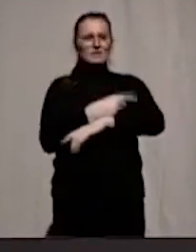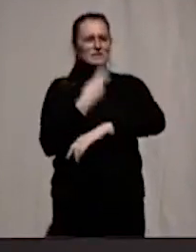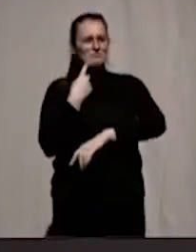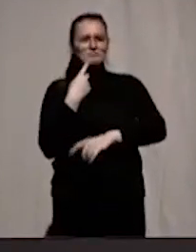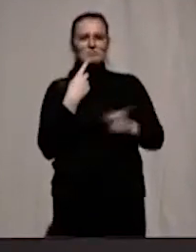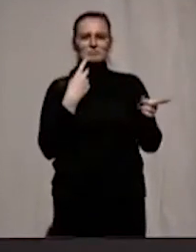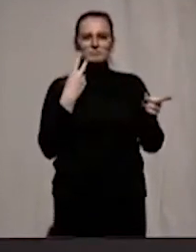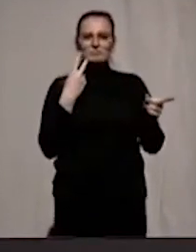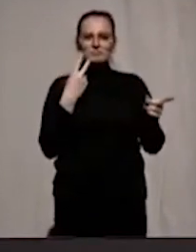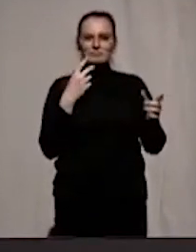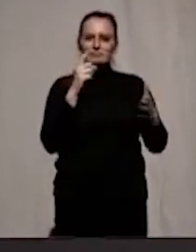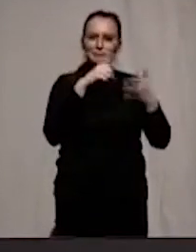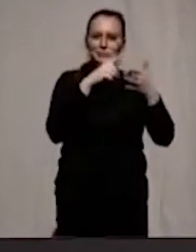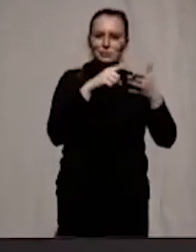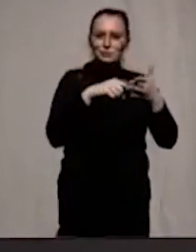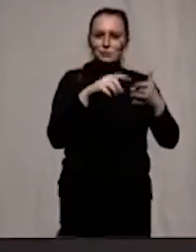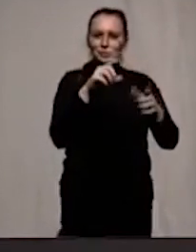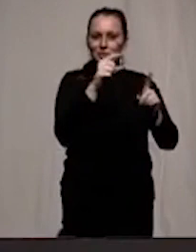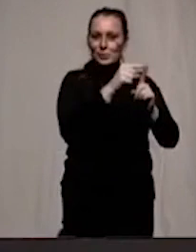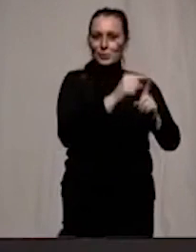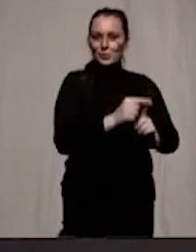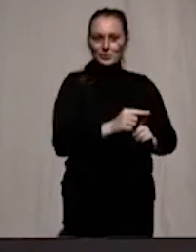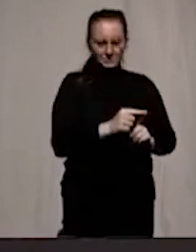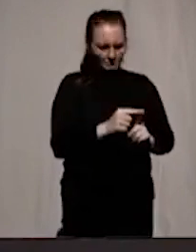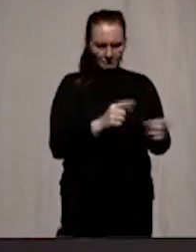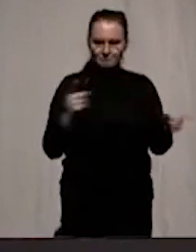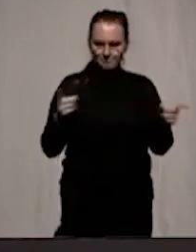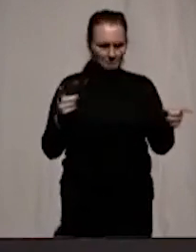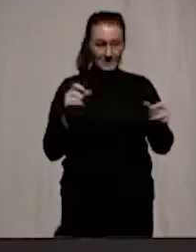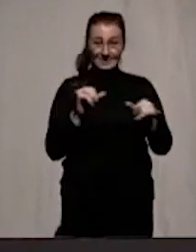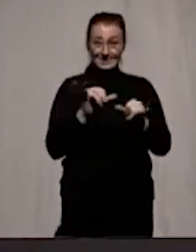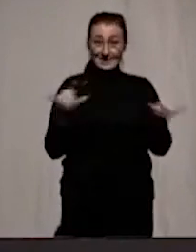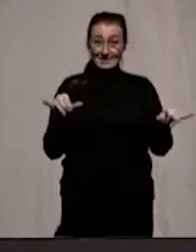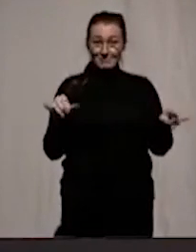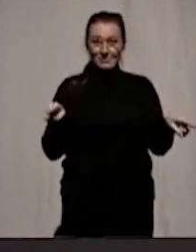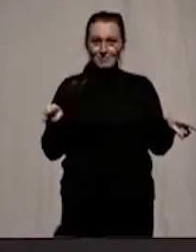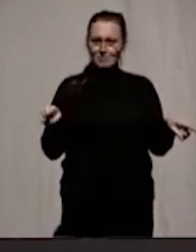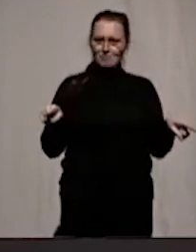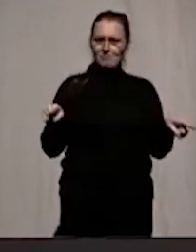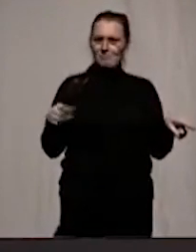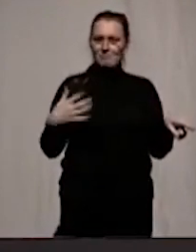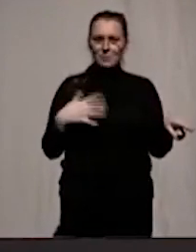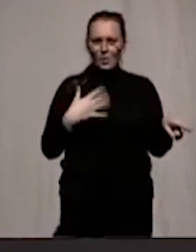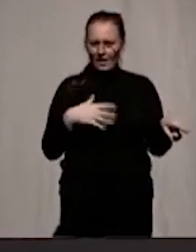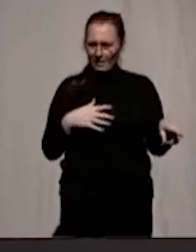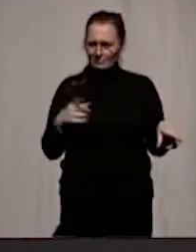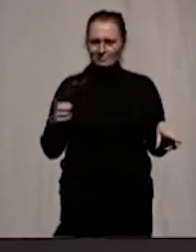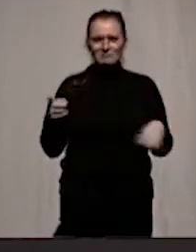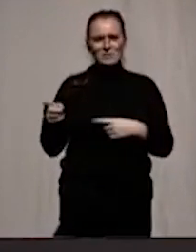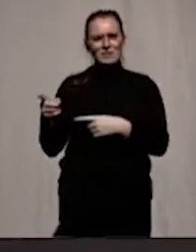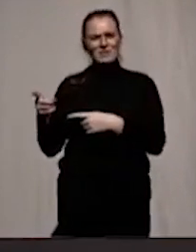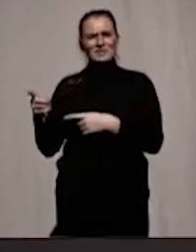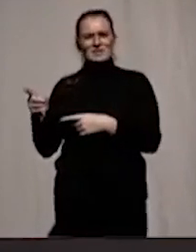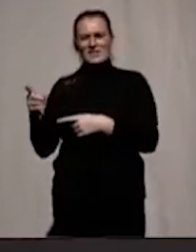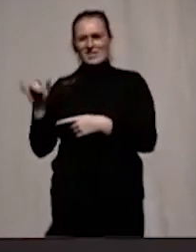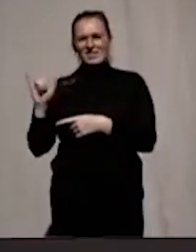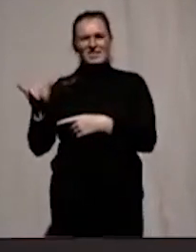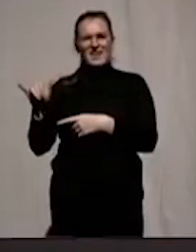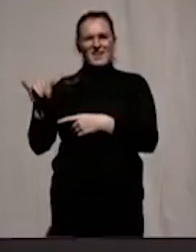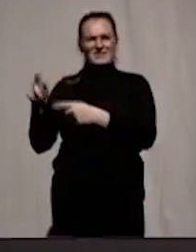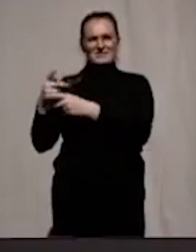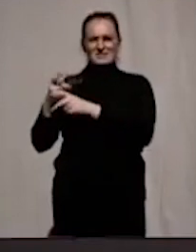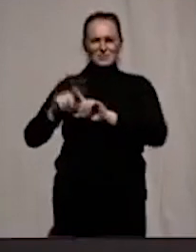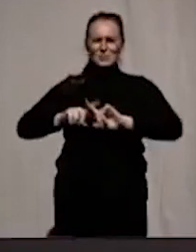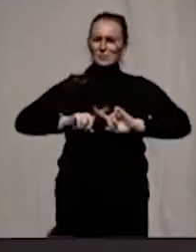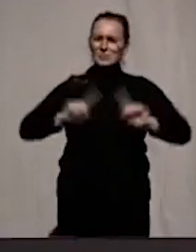it was that same song. And I'm like, I don't like this because I like the acoustic version so much. But the way that you present